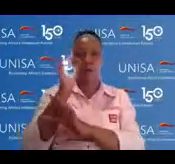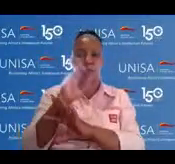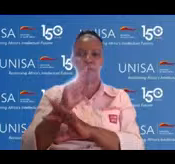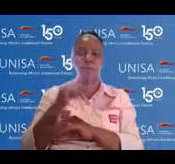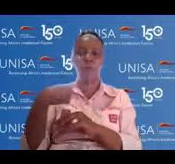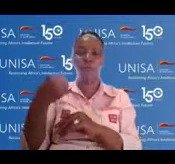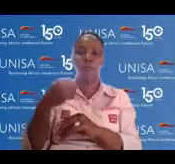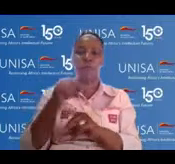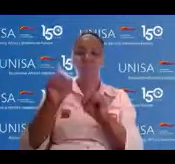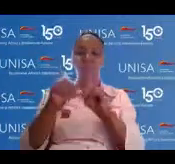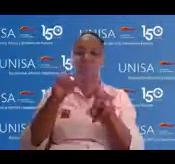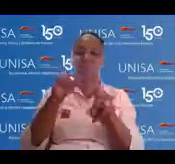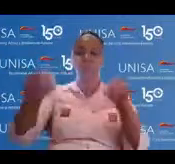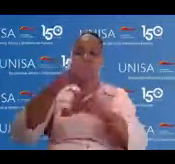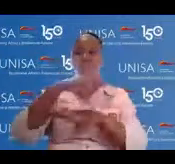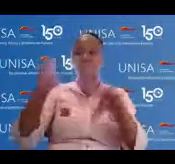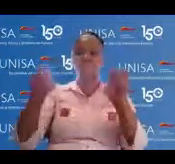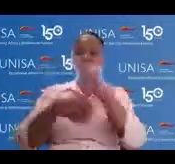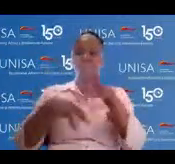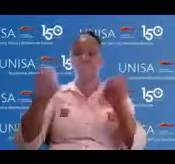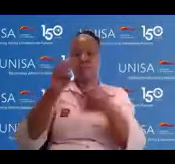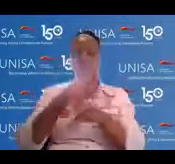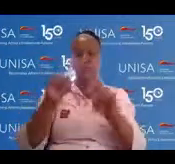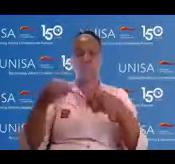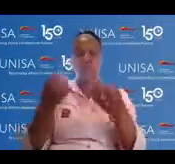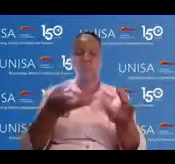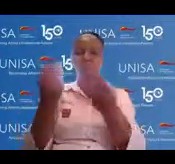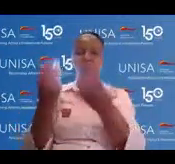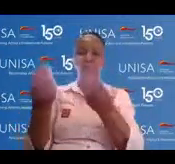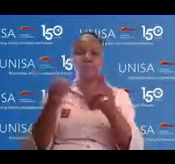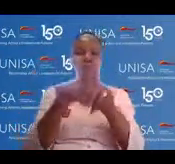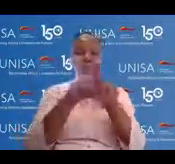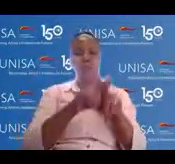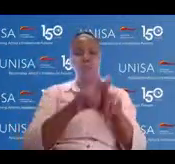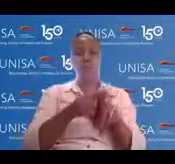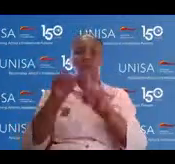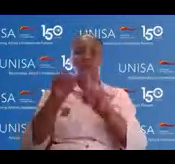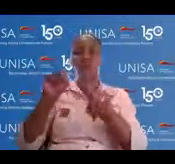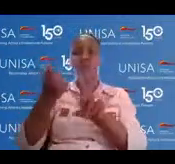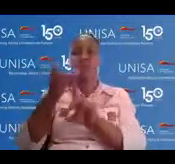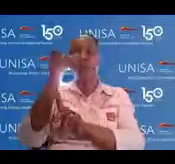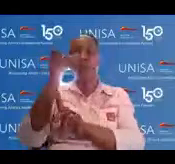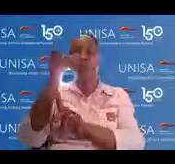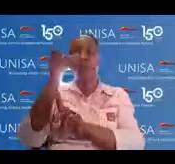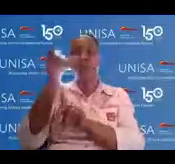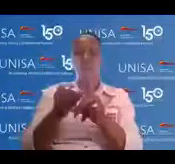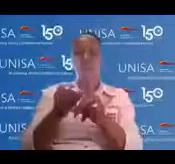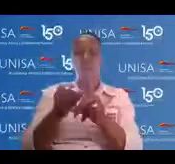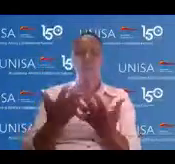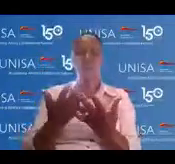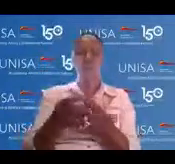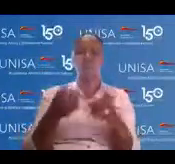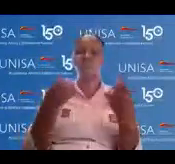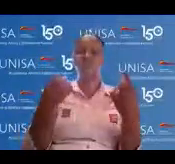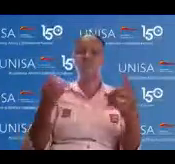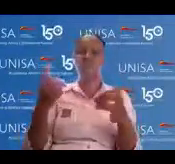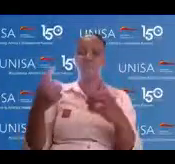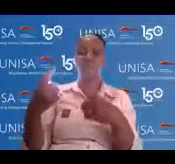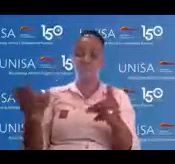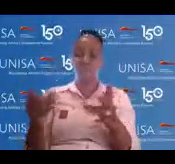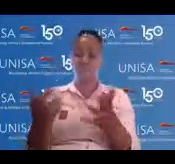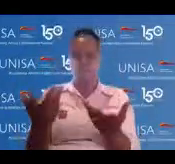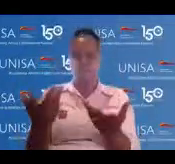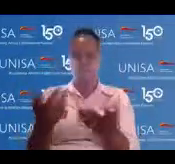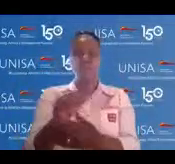randomized, so you won't be getting the same questions as somebody else. They draw it from a big question bank so that everybody gets